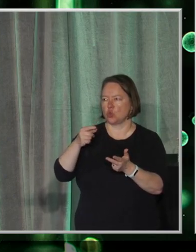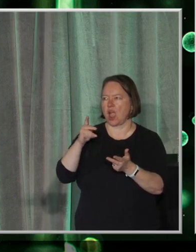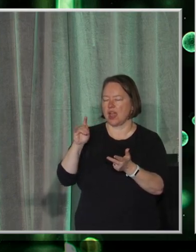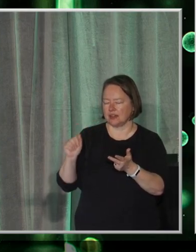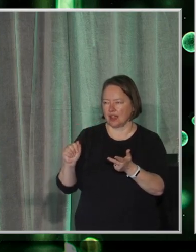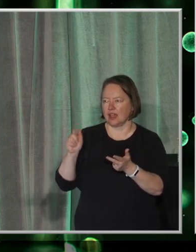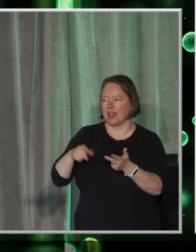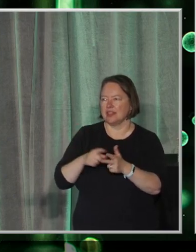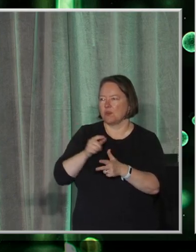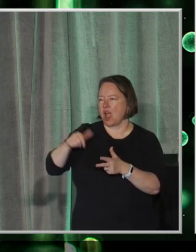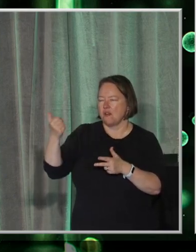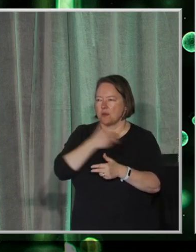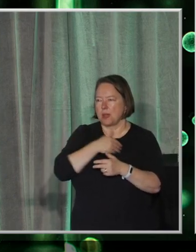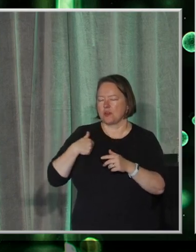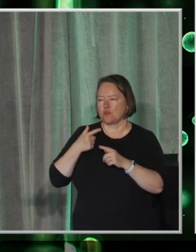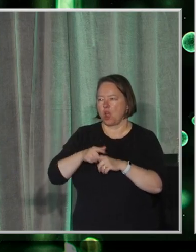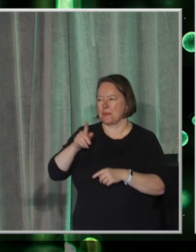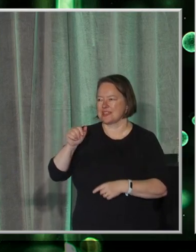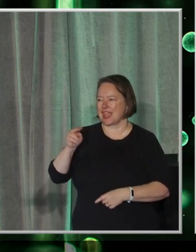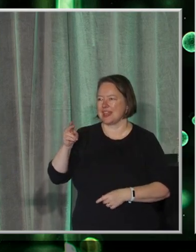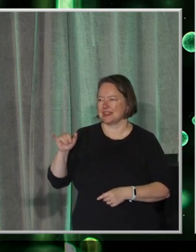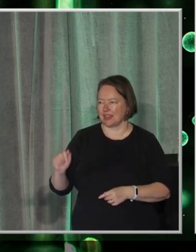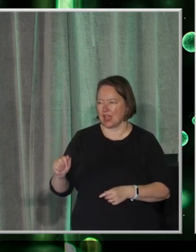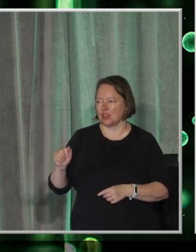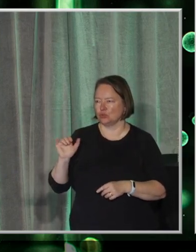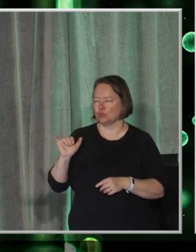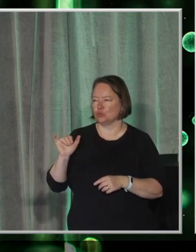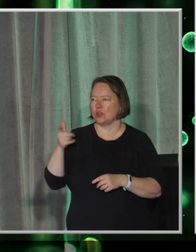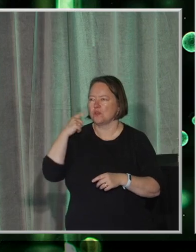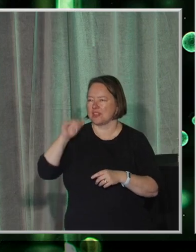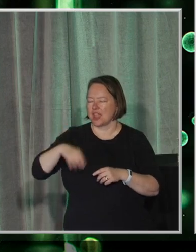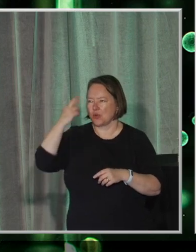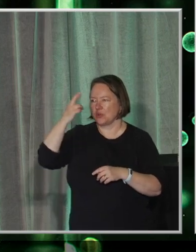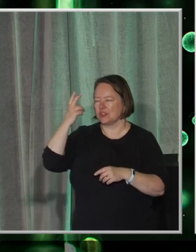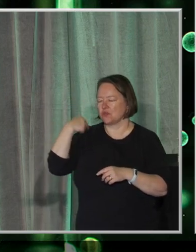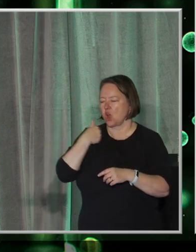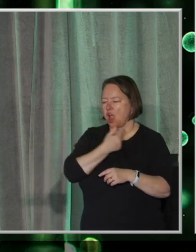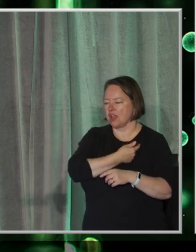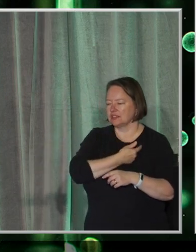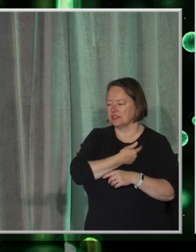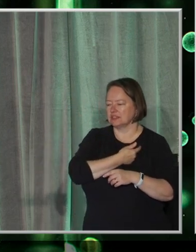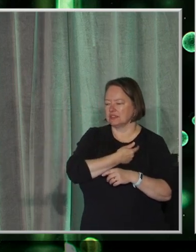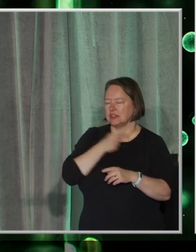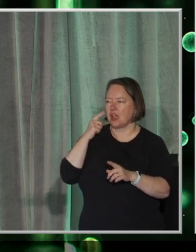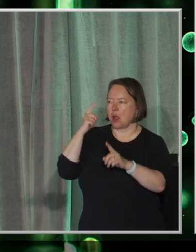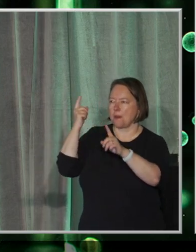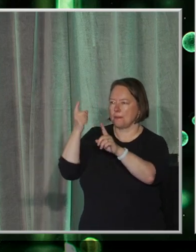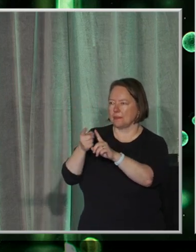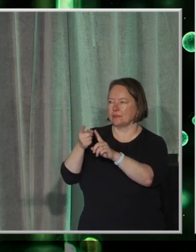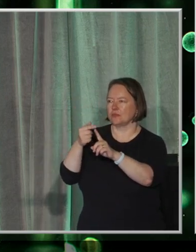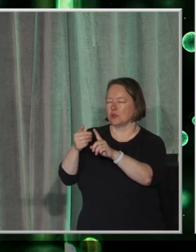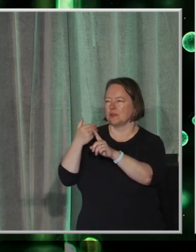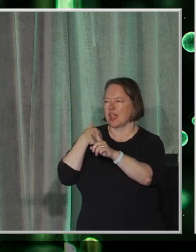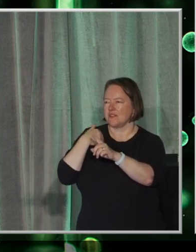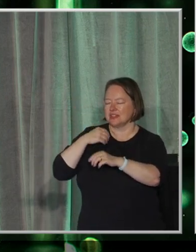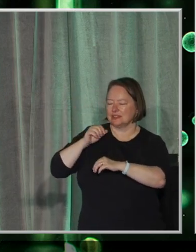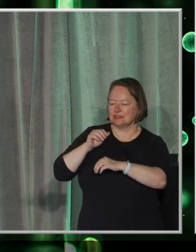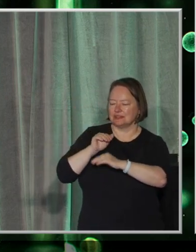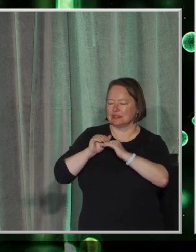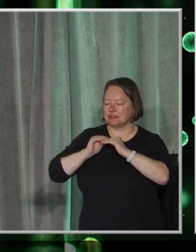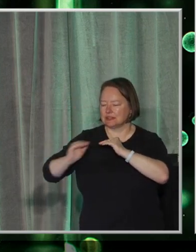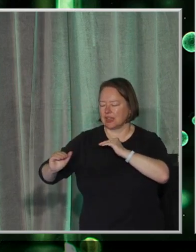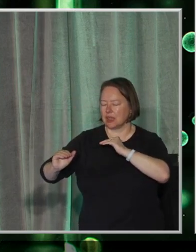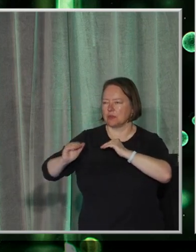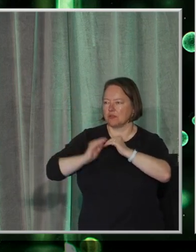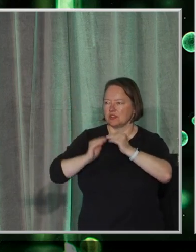of our team members from Kenya, Charles Munga. And for that reason, for us, our aim, after having a stable facility